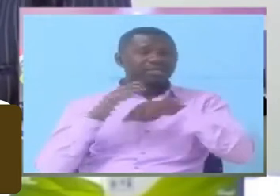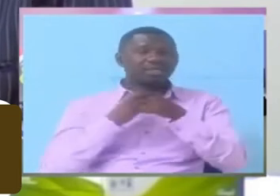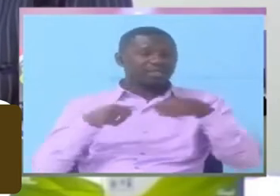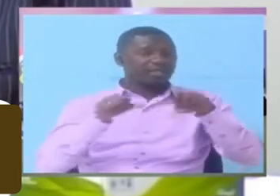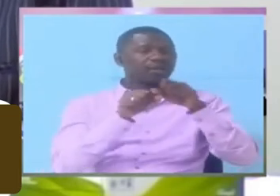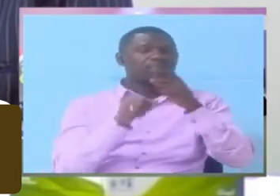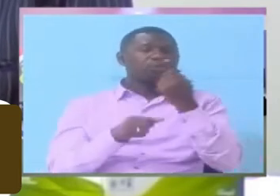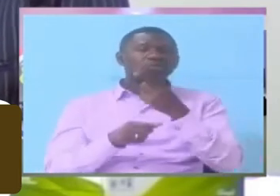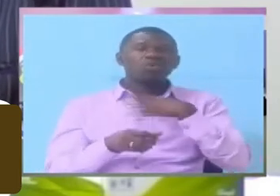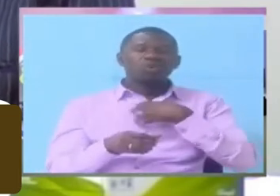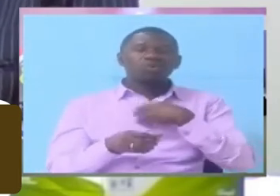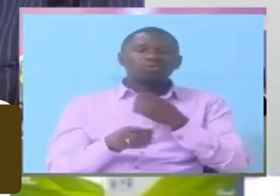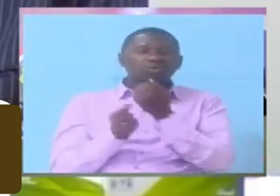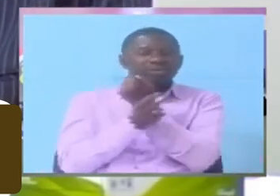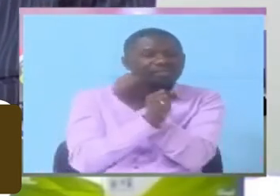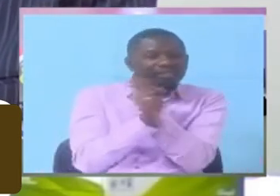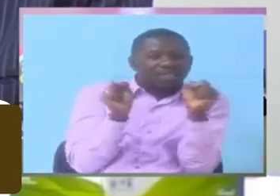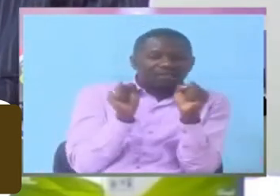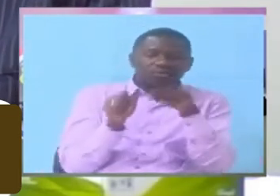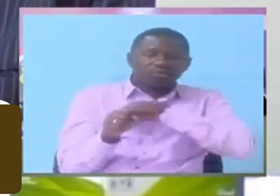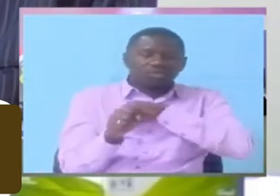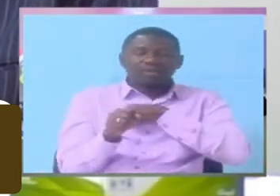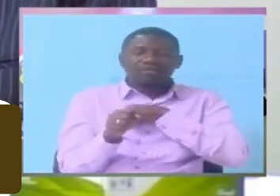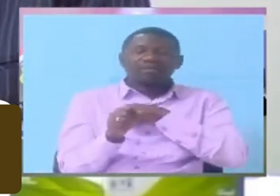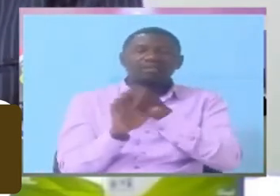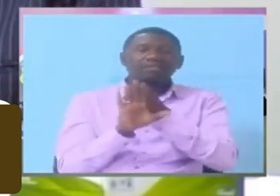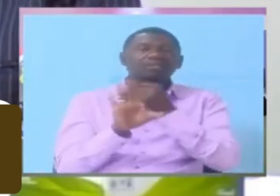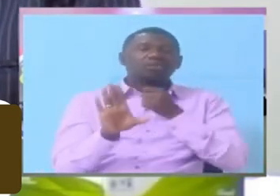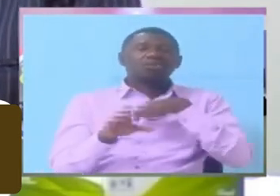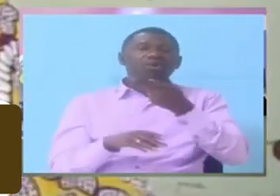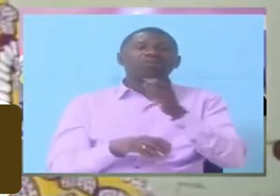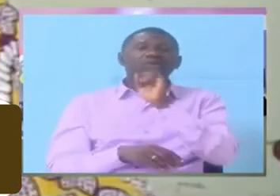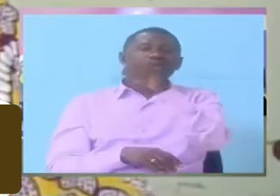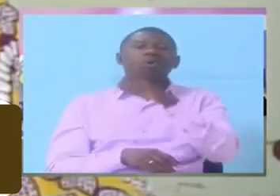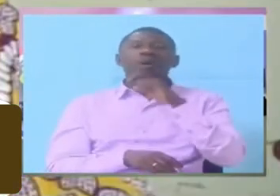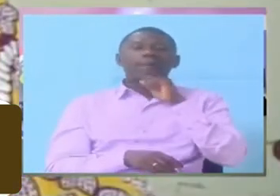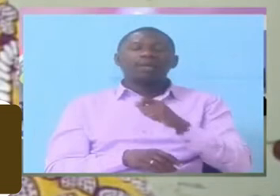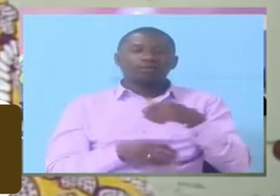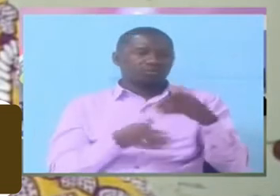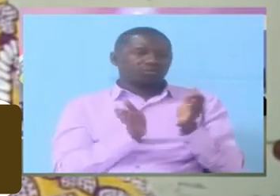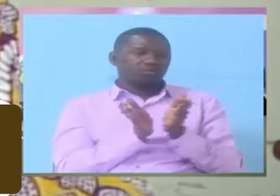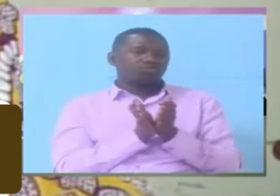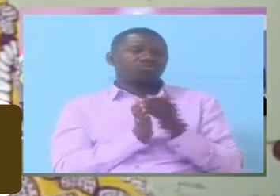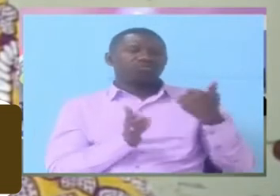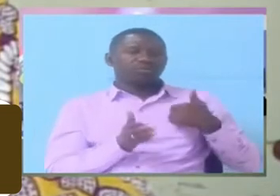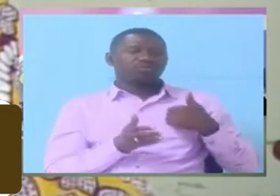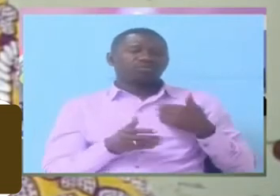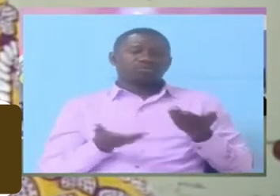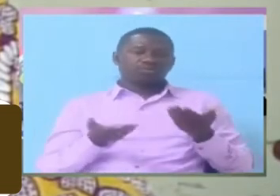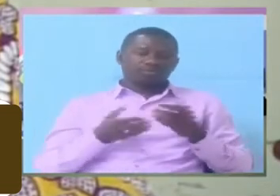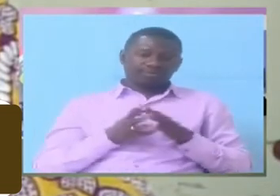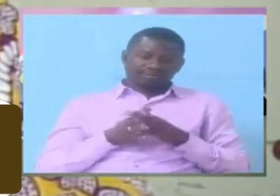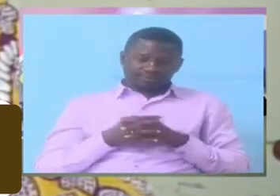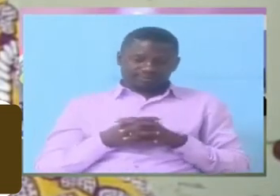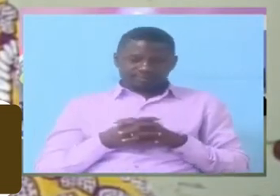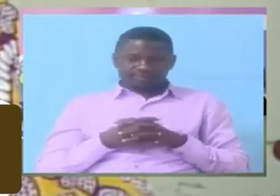and also the safe, your own safety and security and that of your men. Imera do ko ko a nyante ma nyame nyin kamala ko ilafte fane